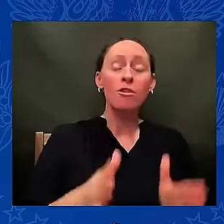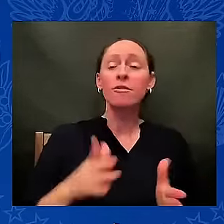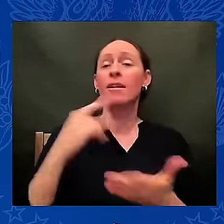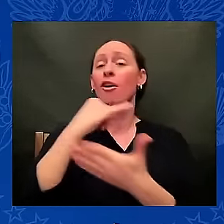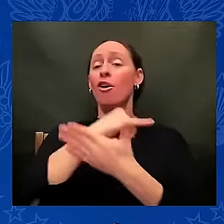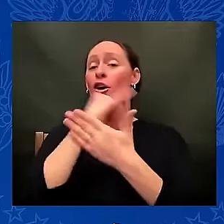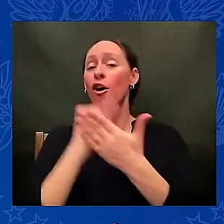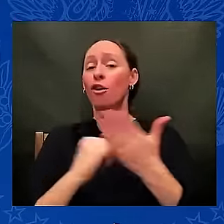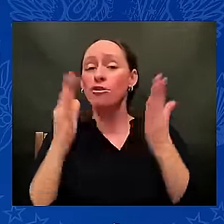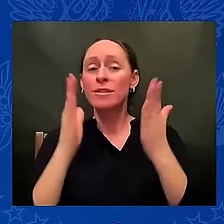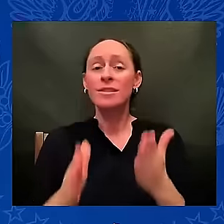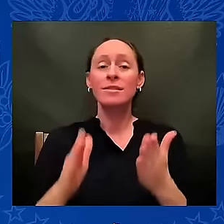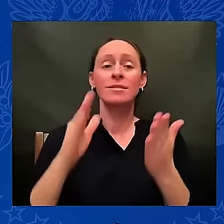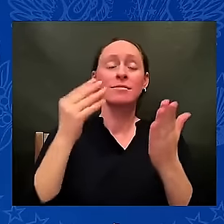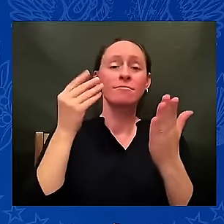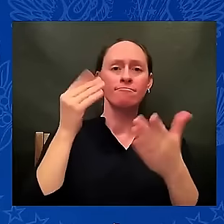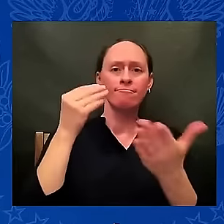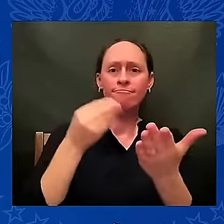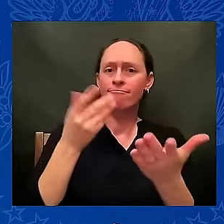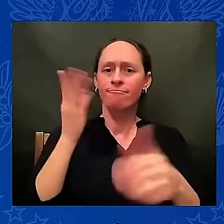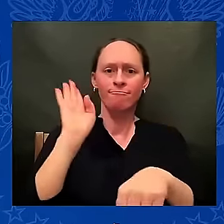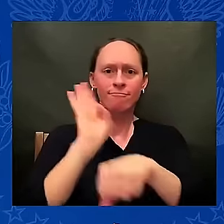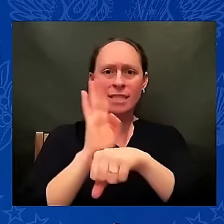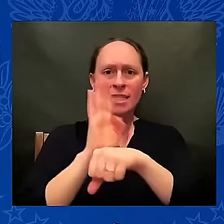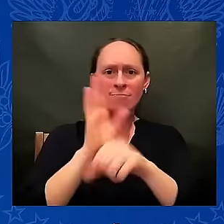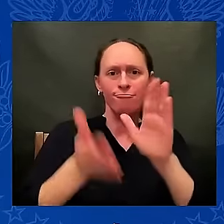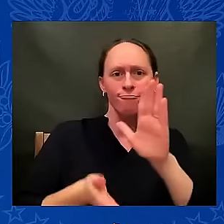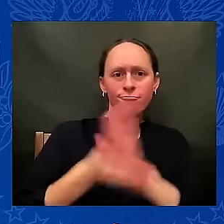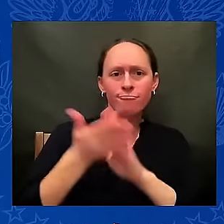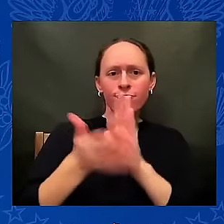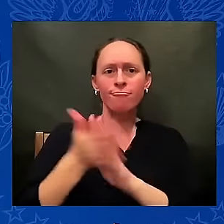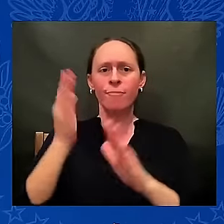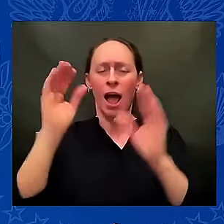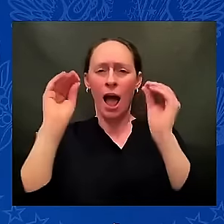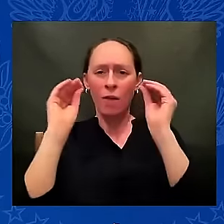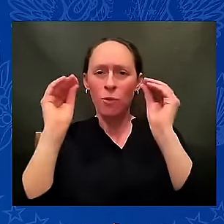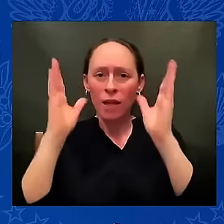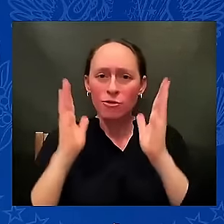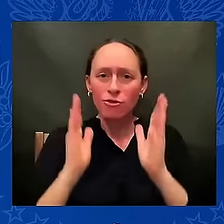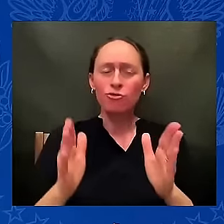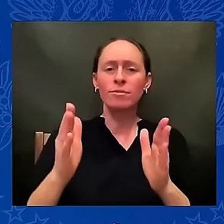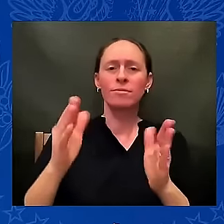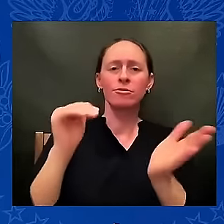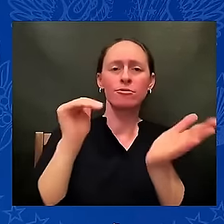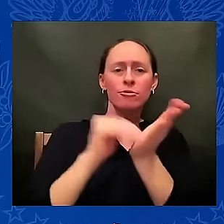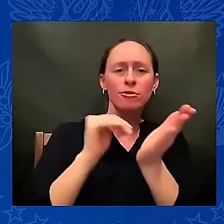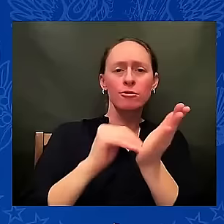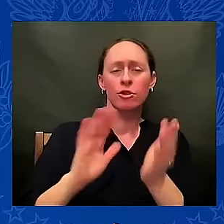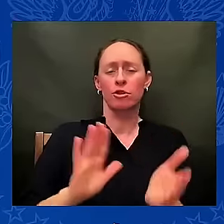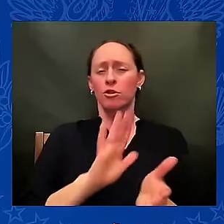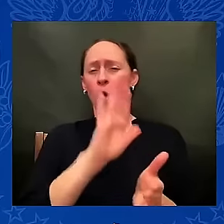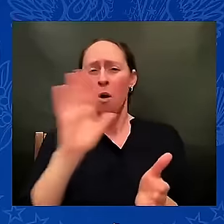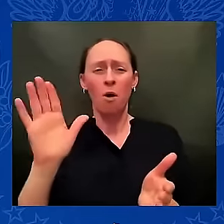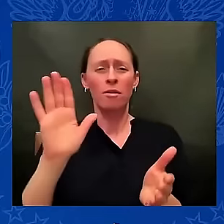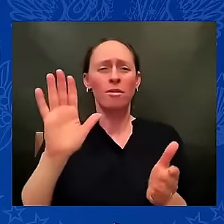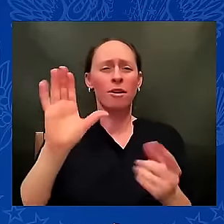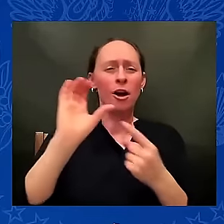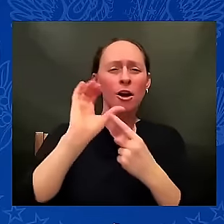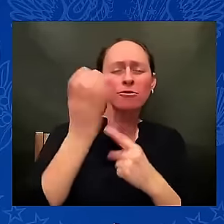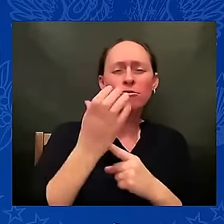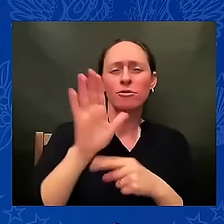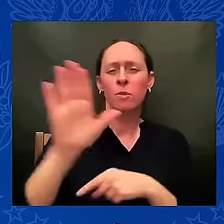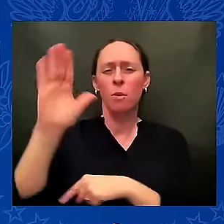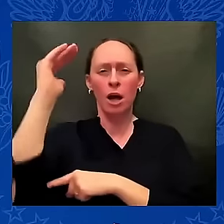more. Sharing your culture and your knowledge for the good of future generations. Believing in